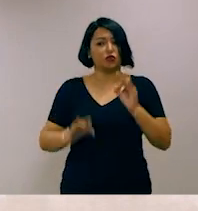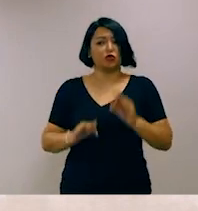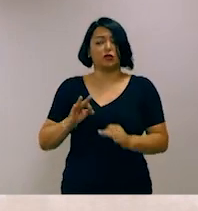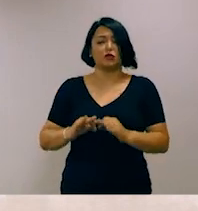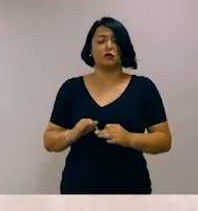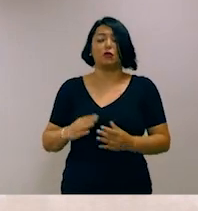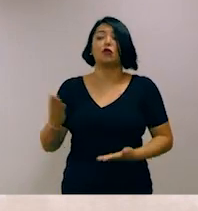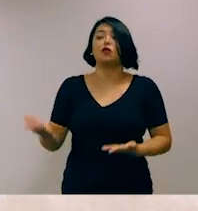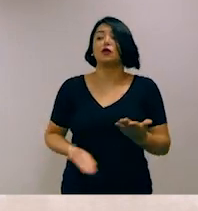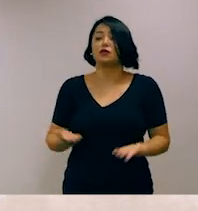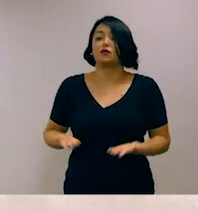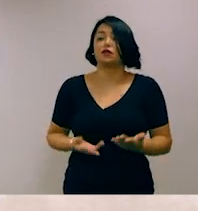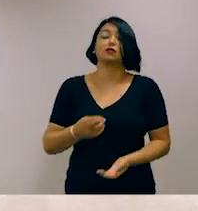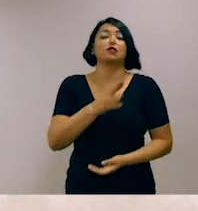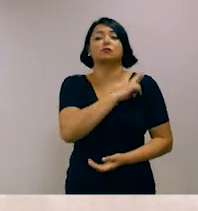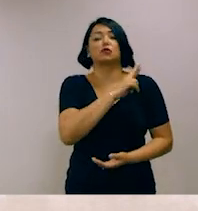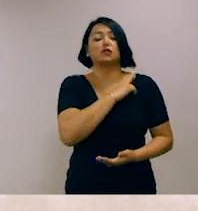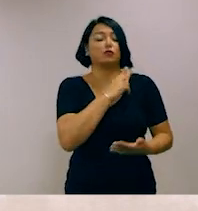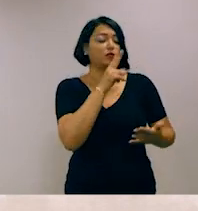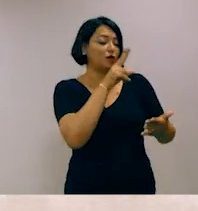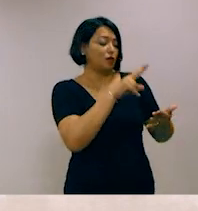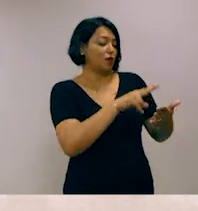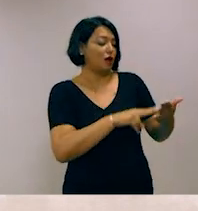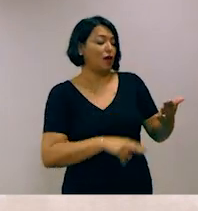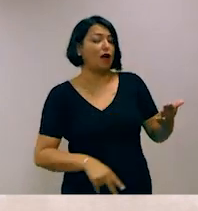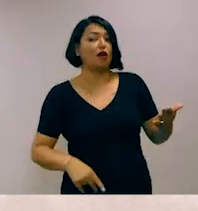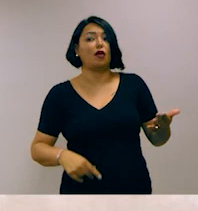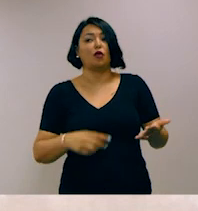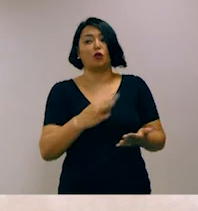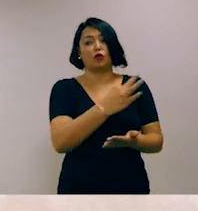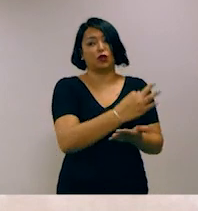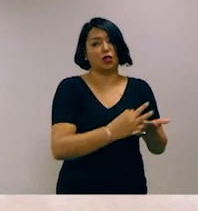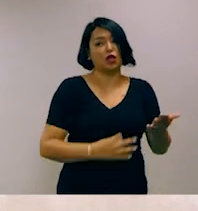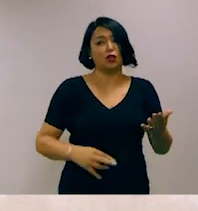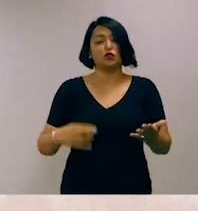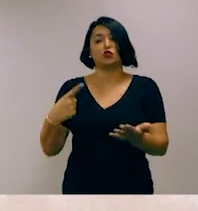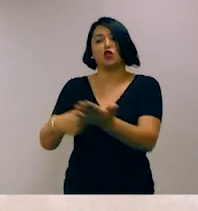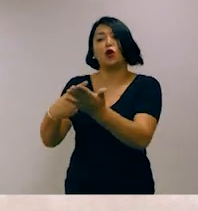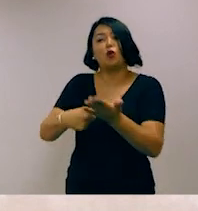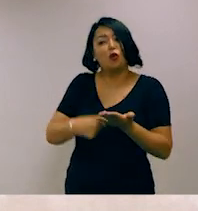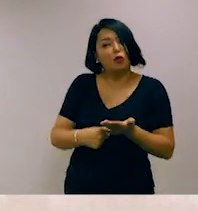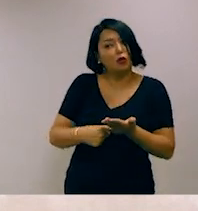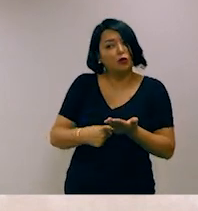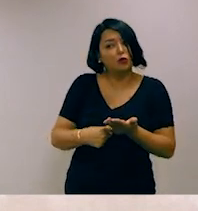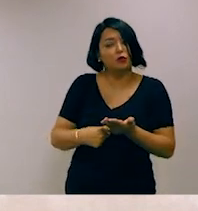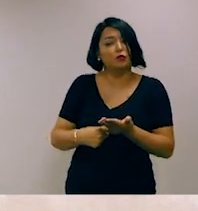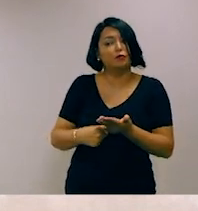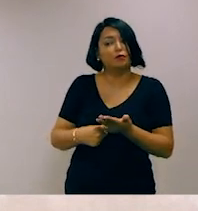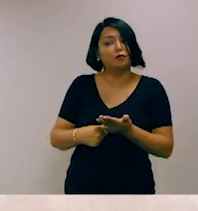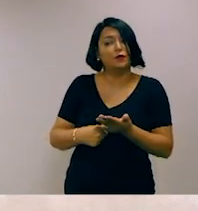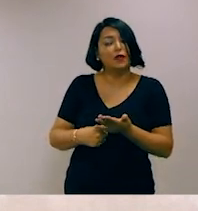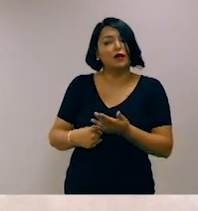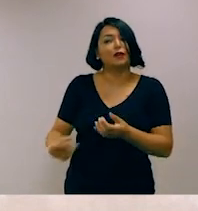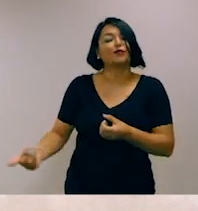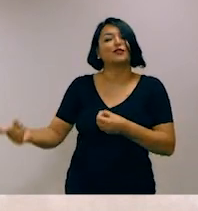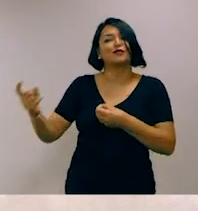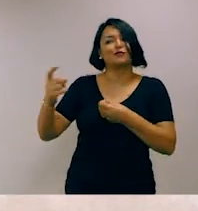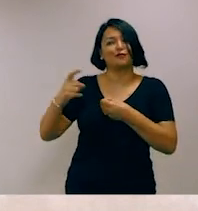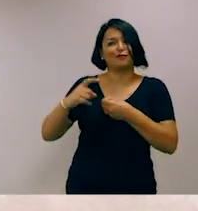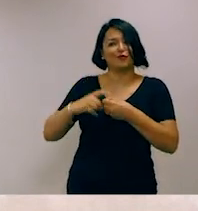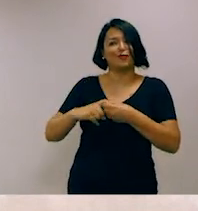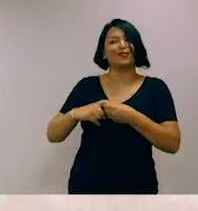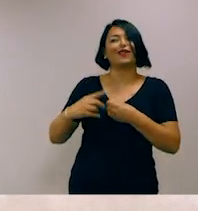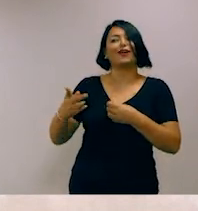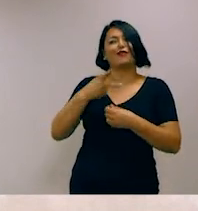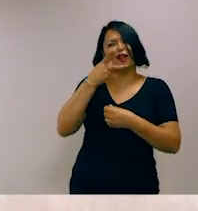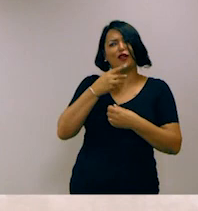the services within the court that are responsible for revising the rulings and avoid the material